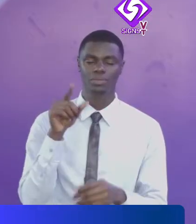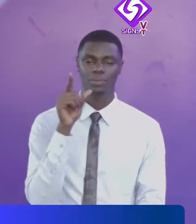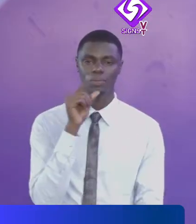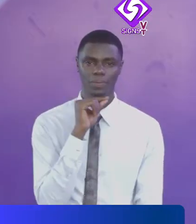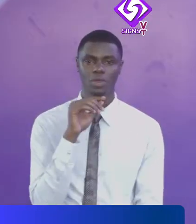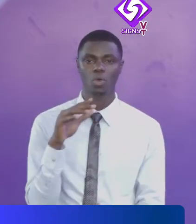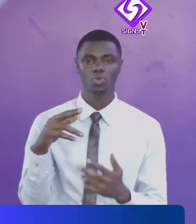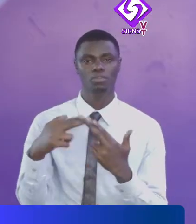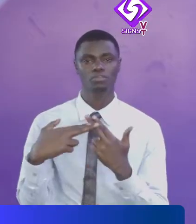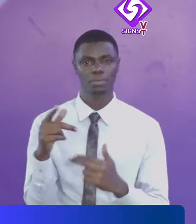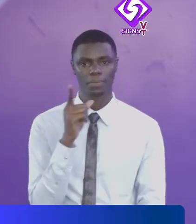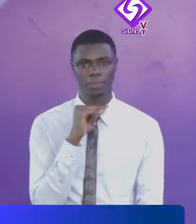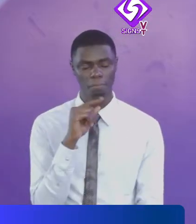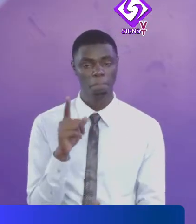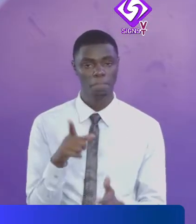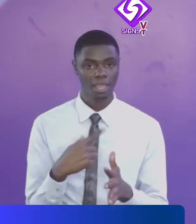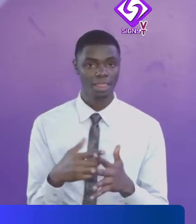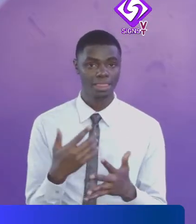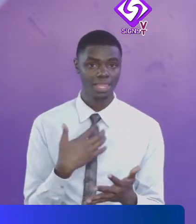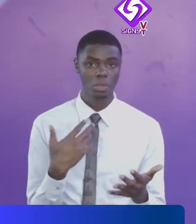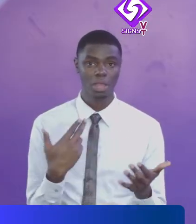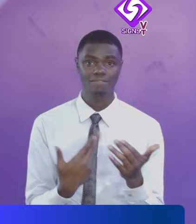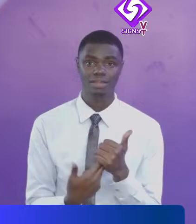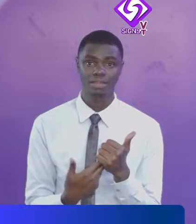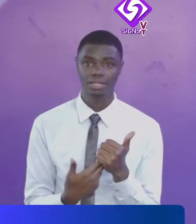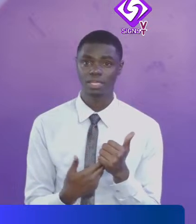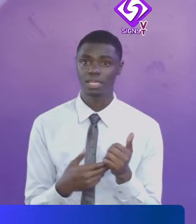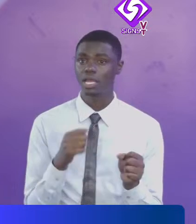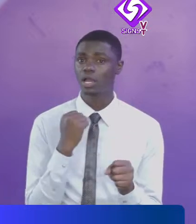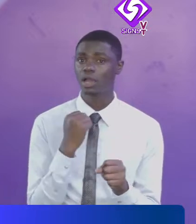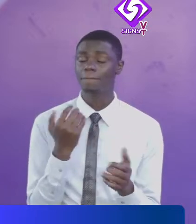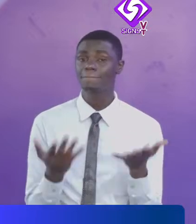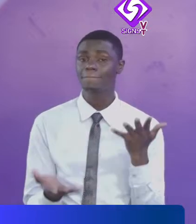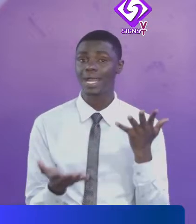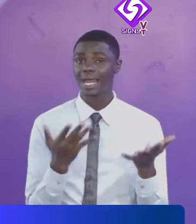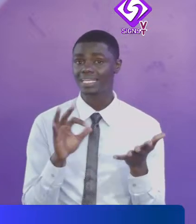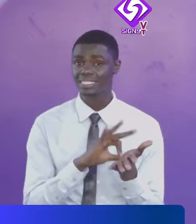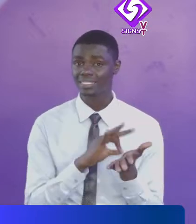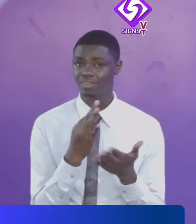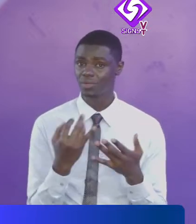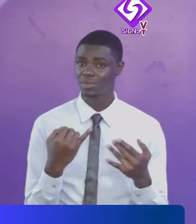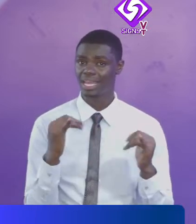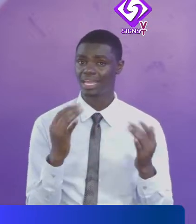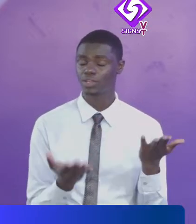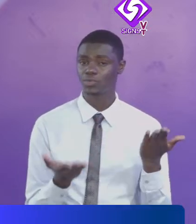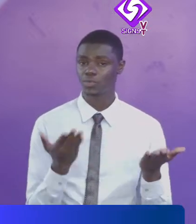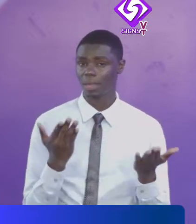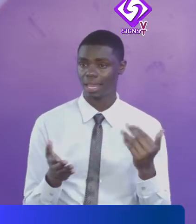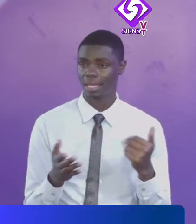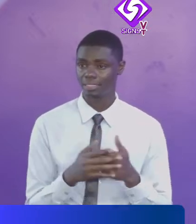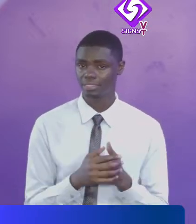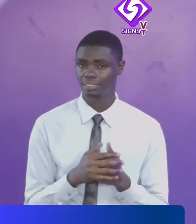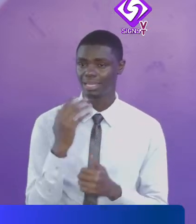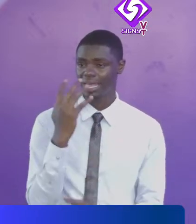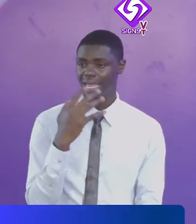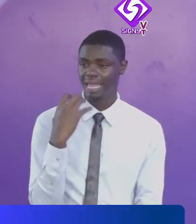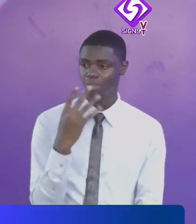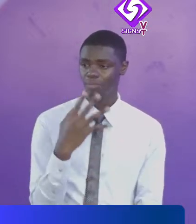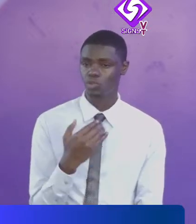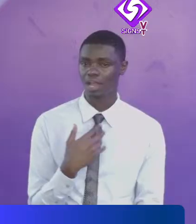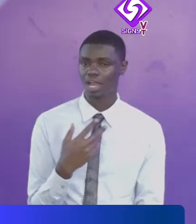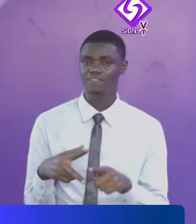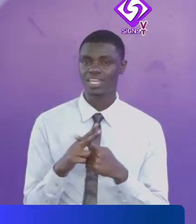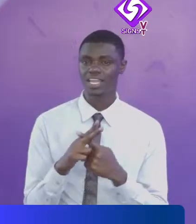pool. Then we have balanced funds. What we do with balanced funds is that we try to balance the beauty of having a fixed